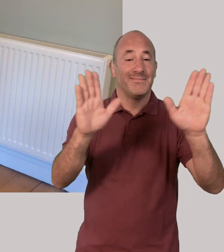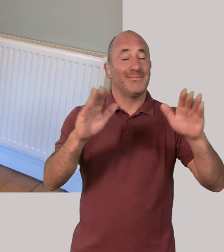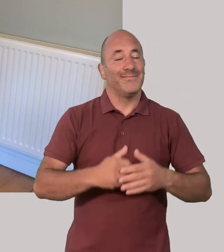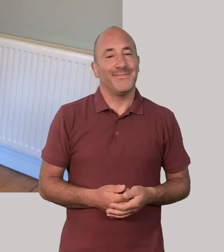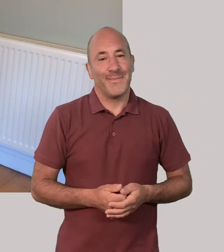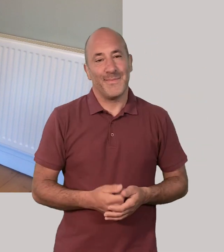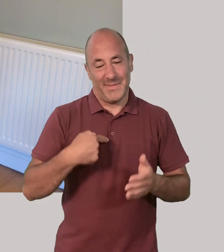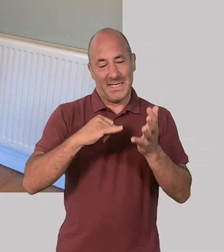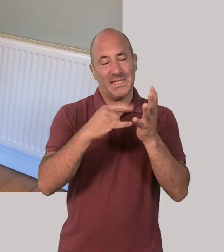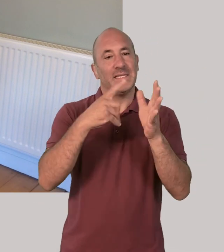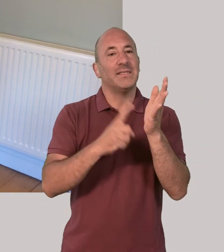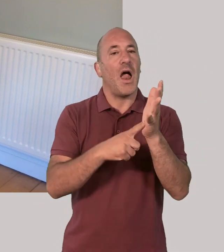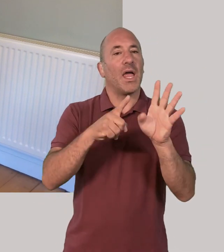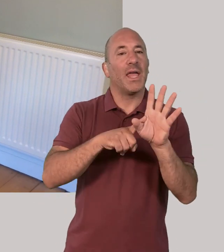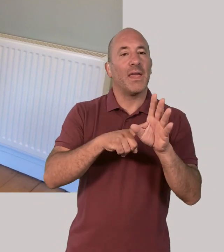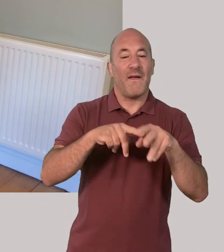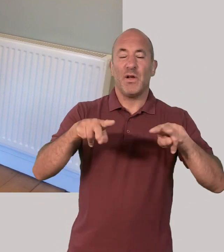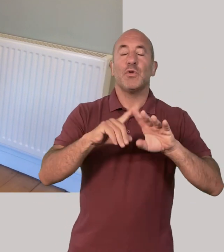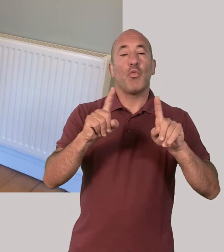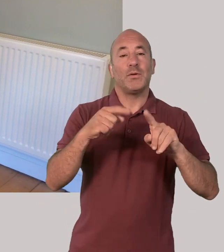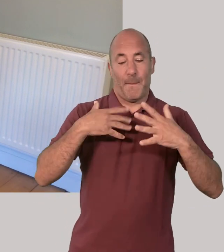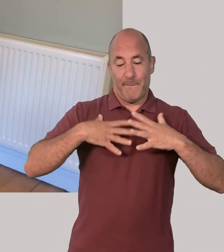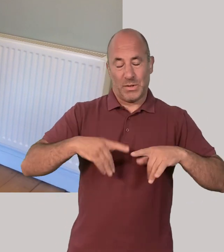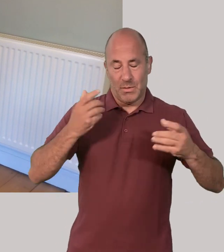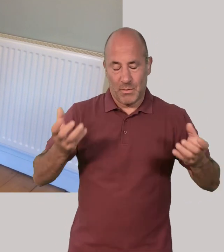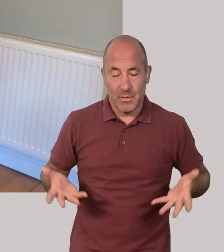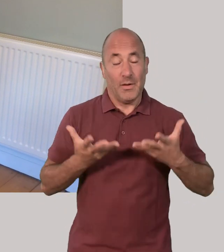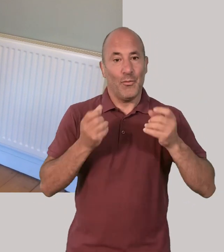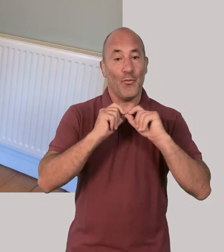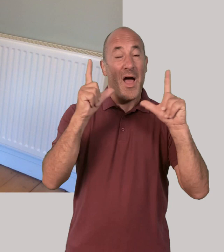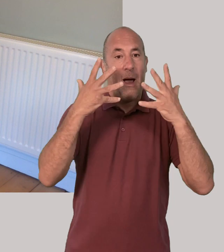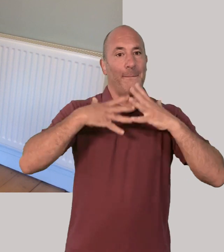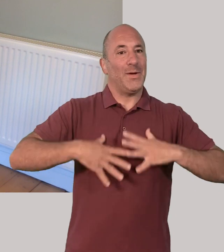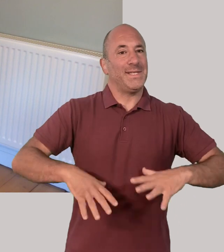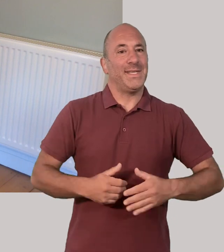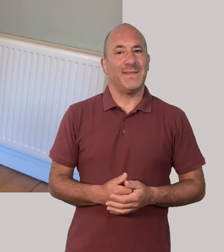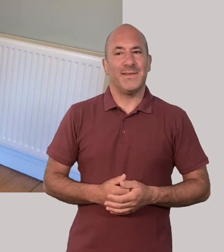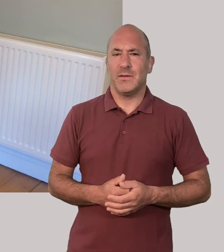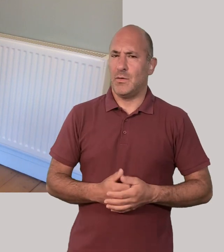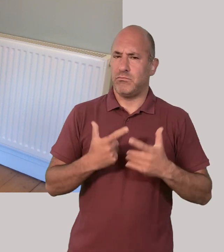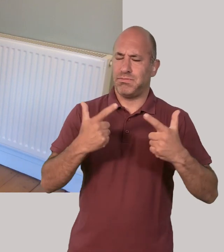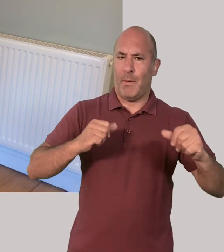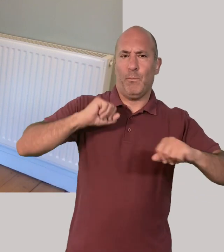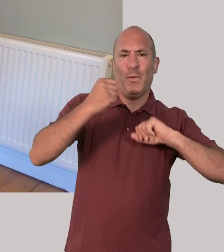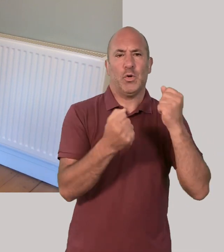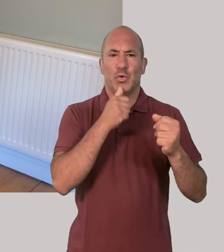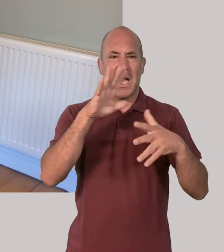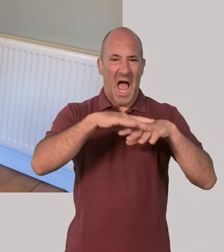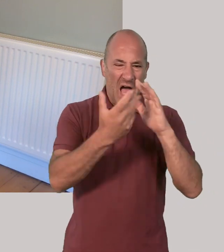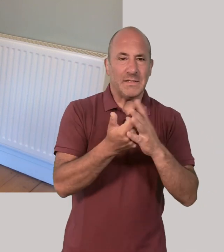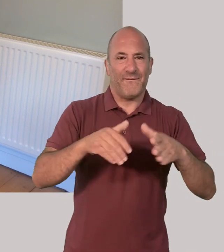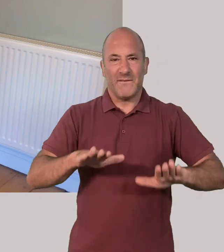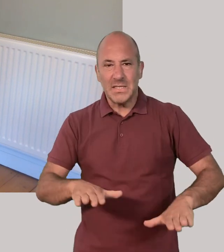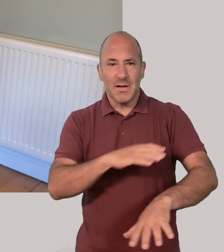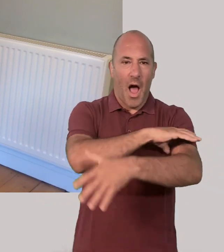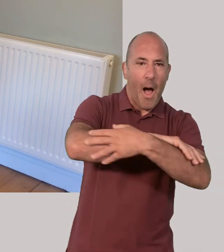Hello again, I'm Sally, and in this video we're waking up the body. So there's lots of movements with hands and